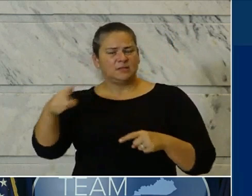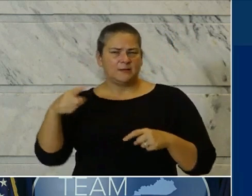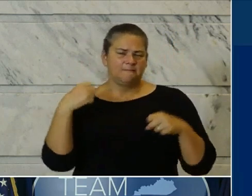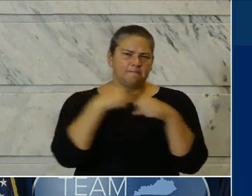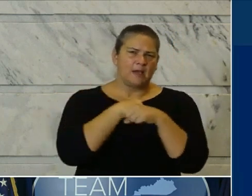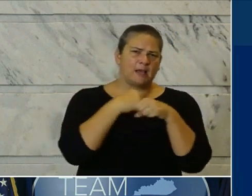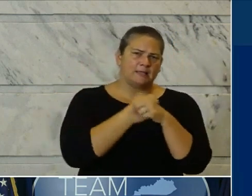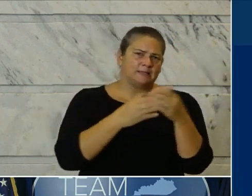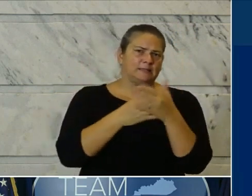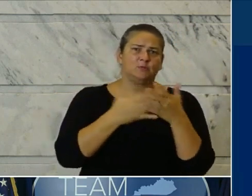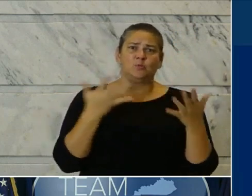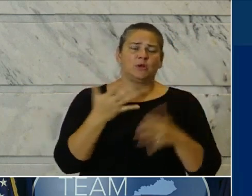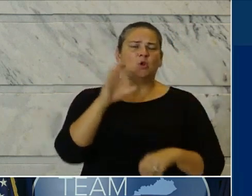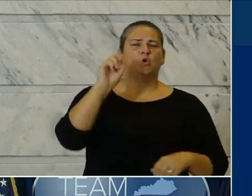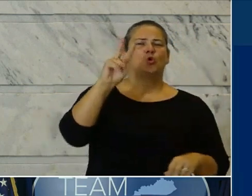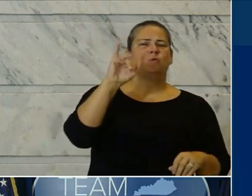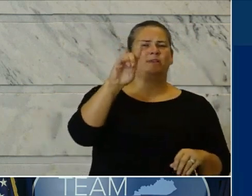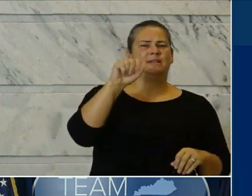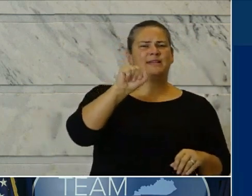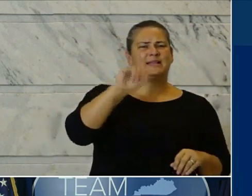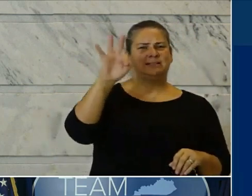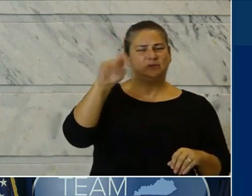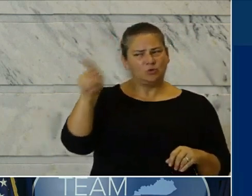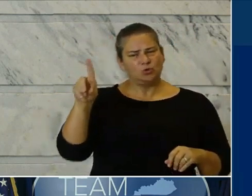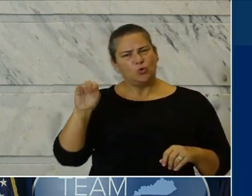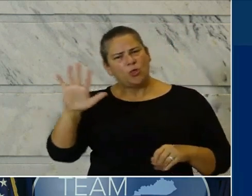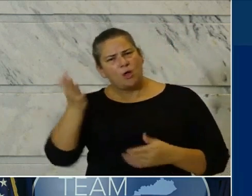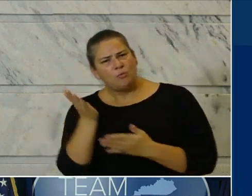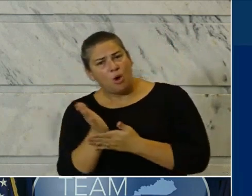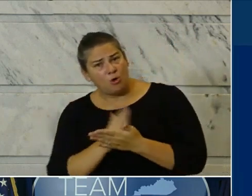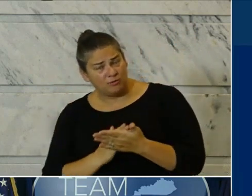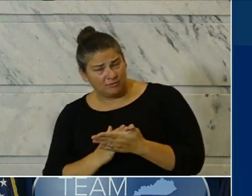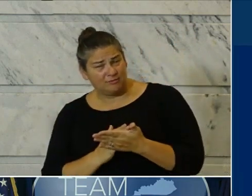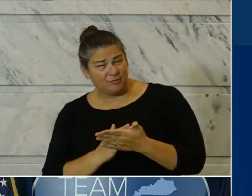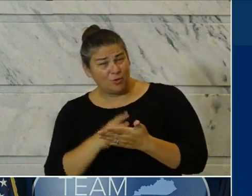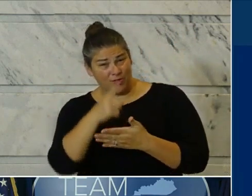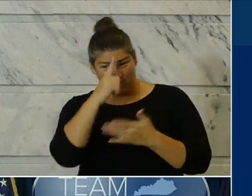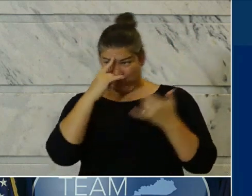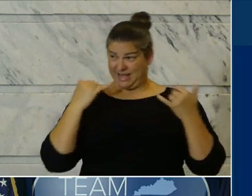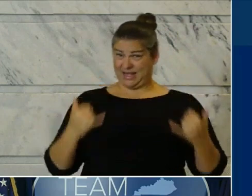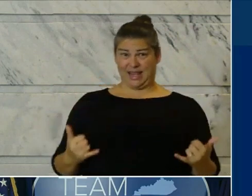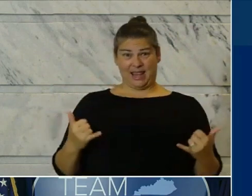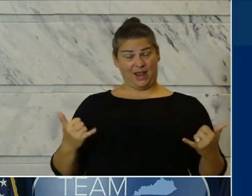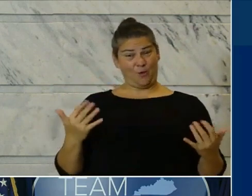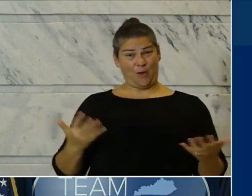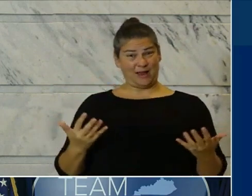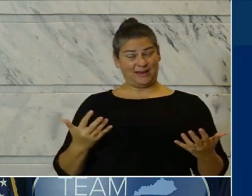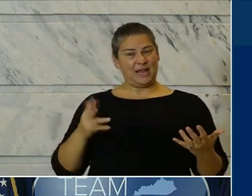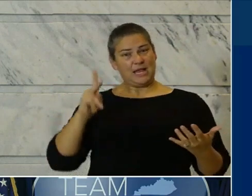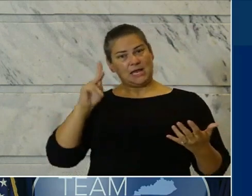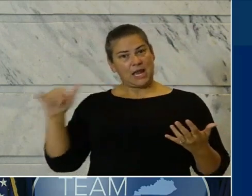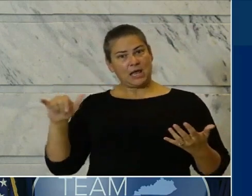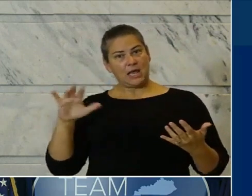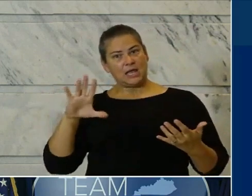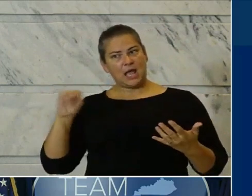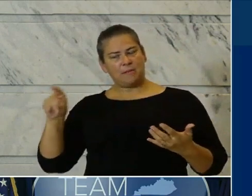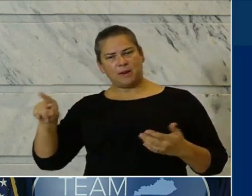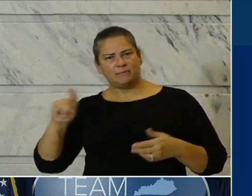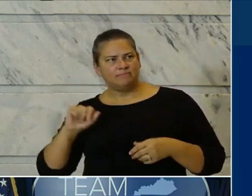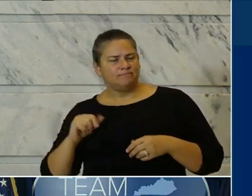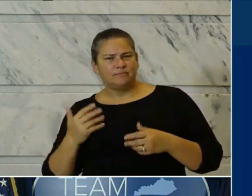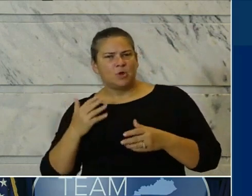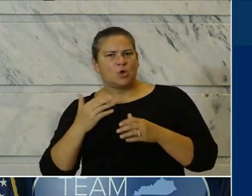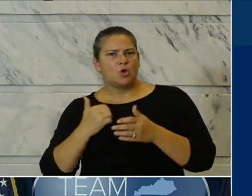another company doing their part. You think right now it's Kentucky companies that have propelled us to where we are,